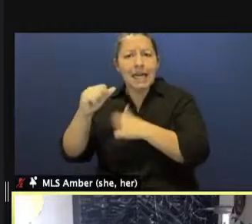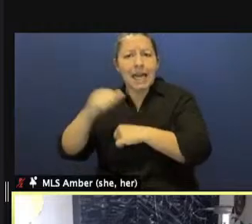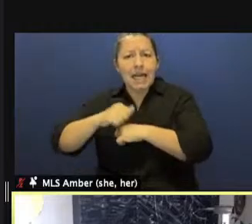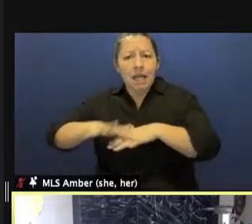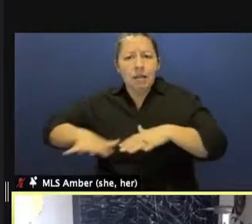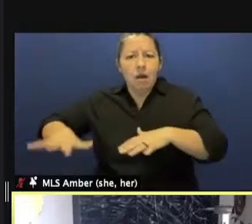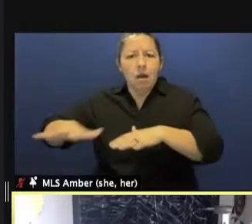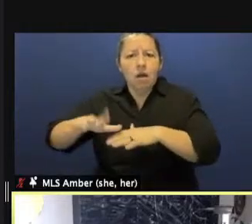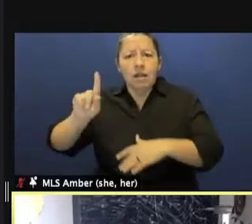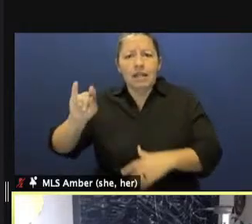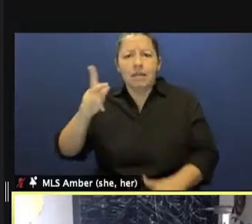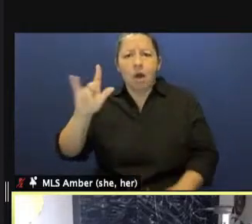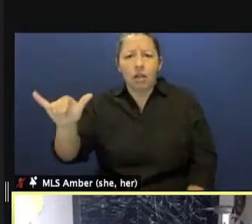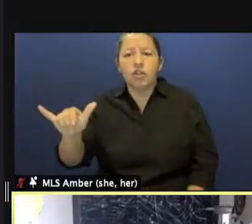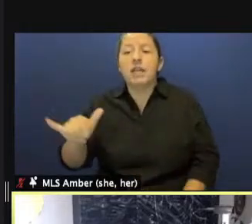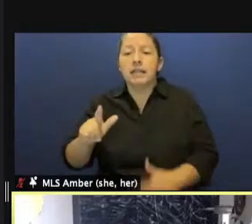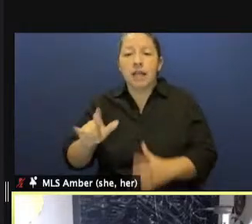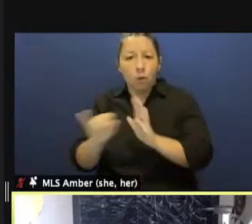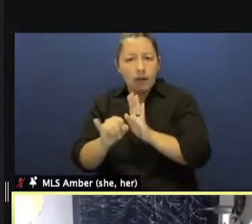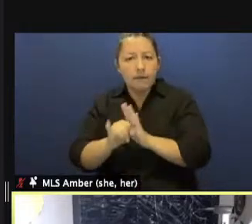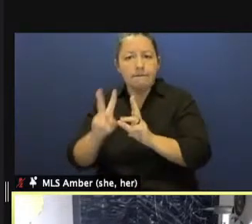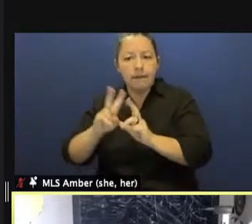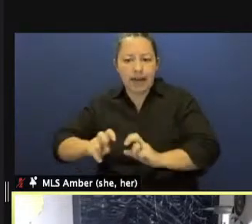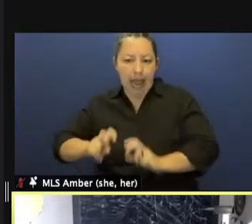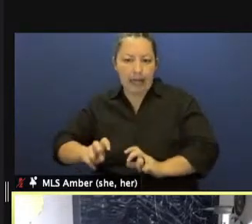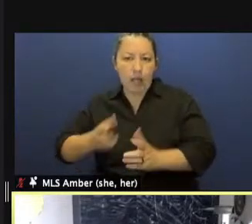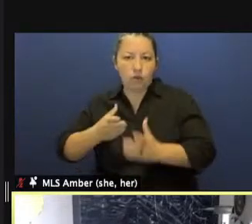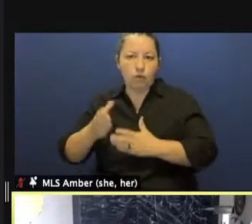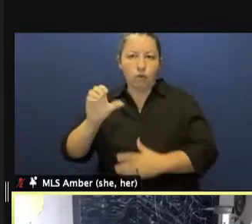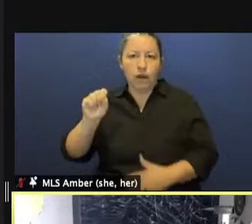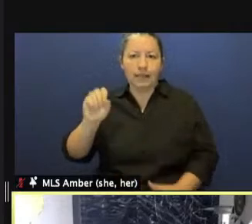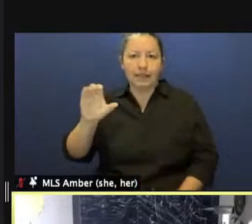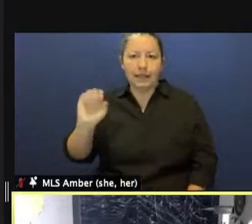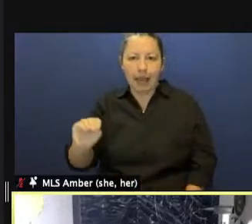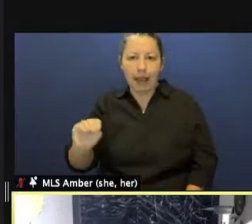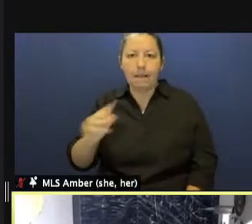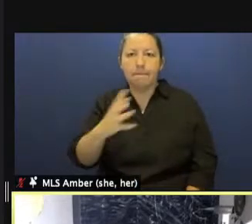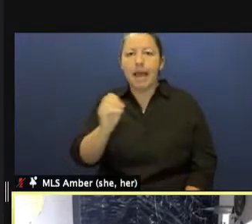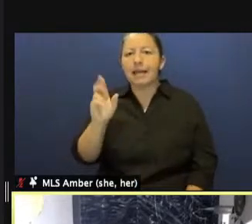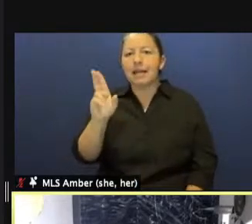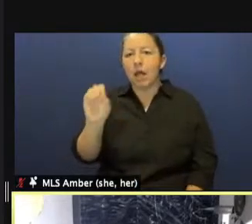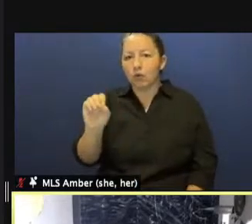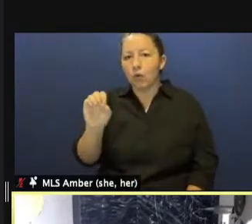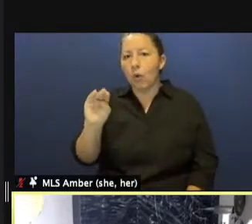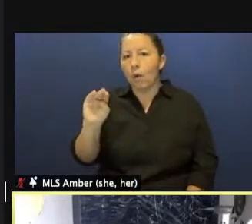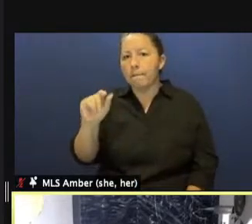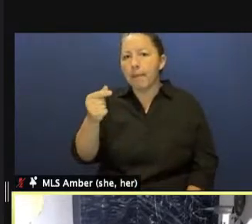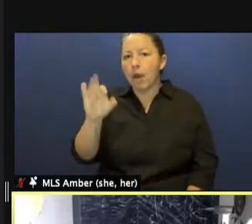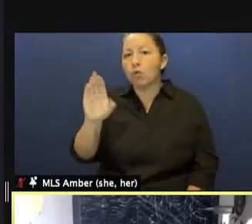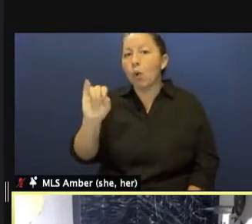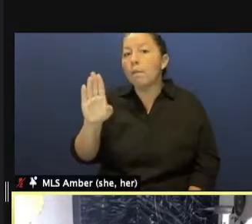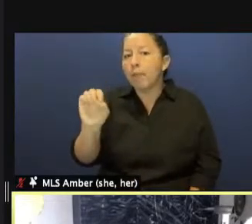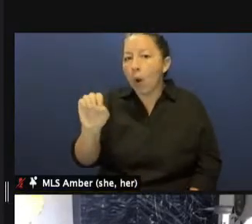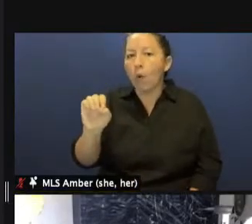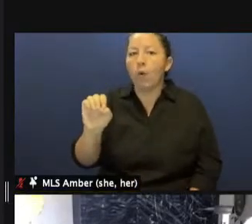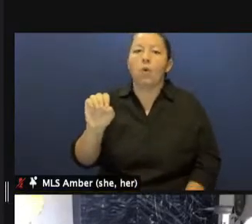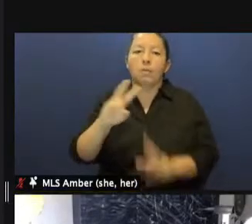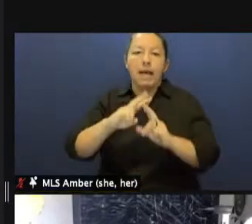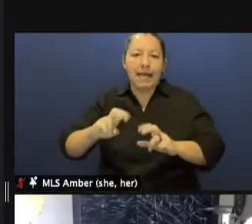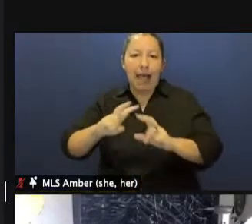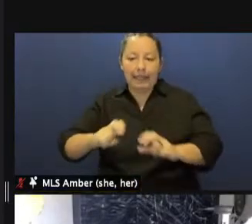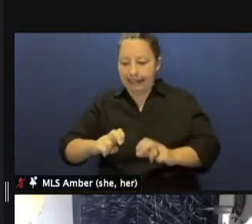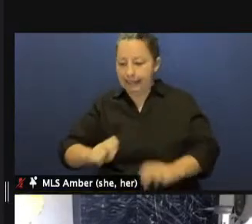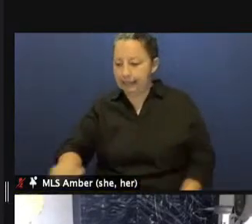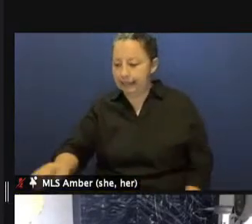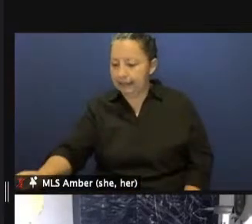that were identified and analyzed by SEM and electron microprobe analysis. Chip, 2